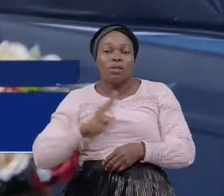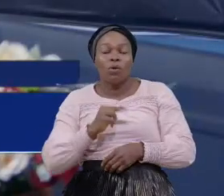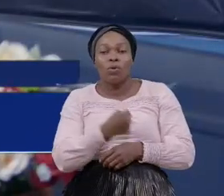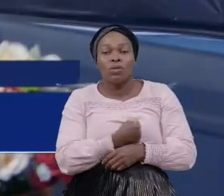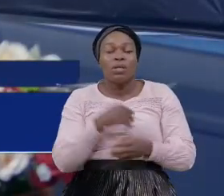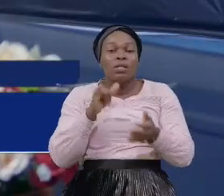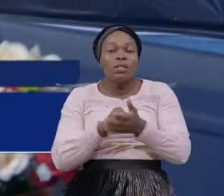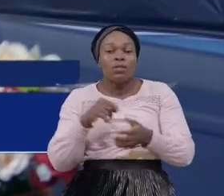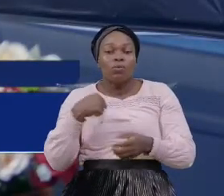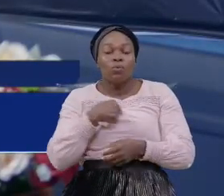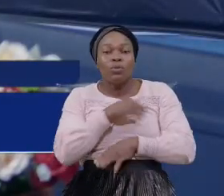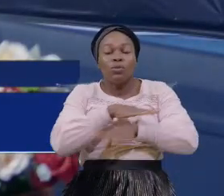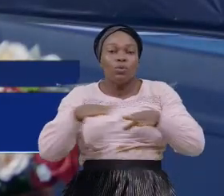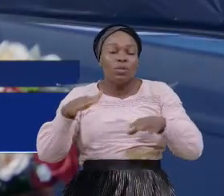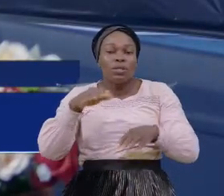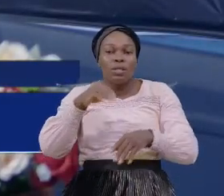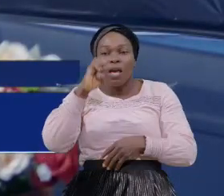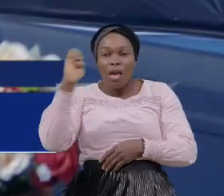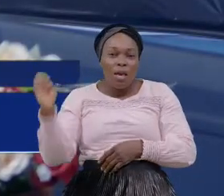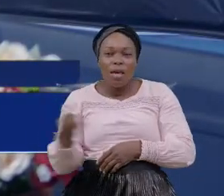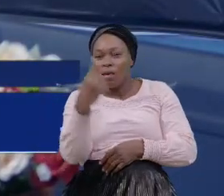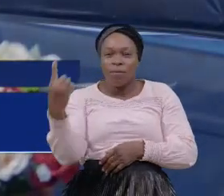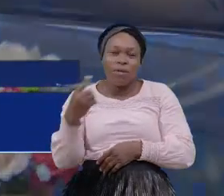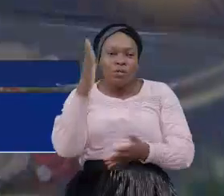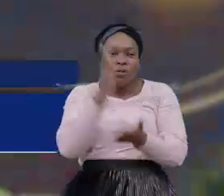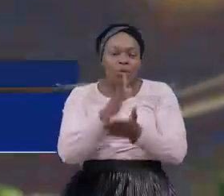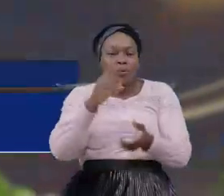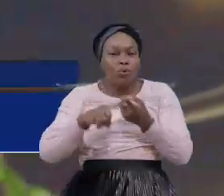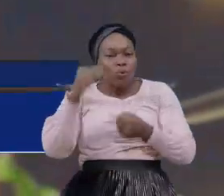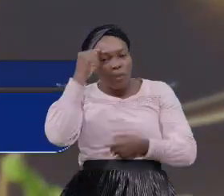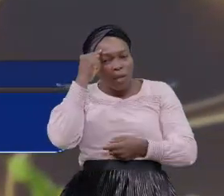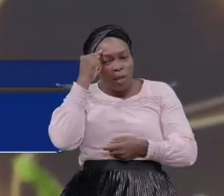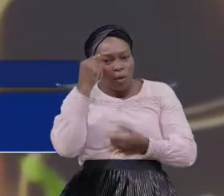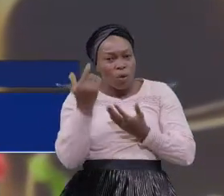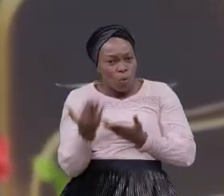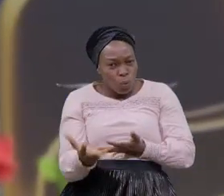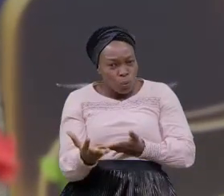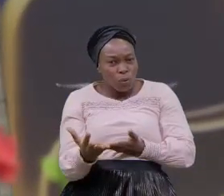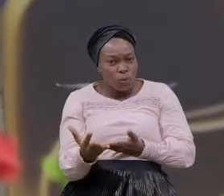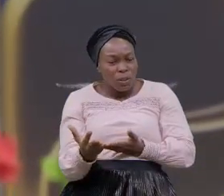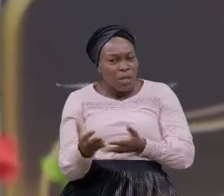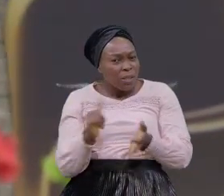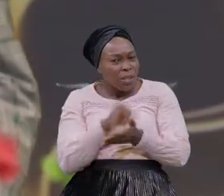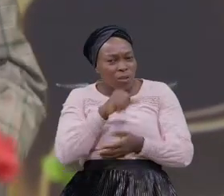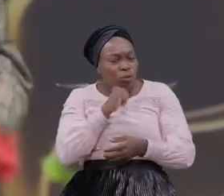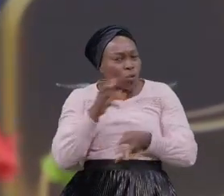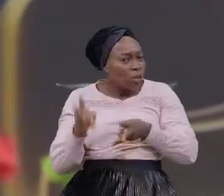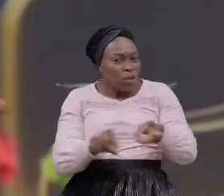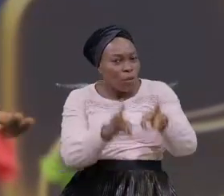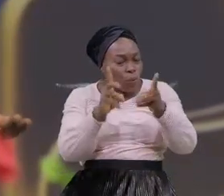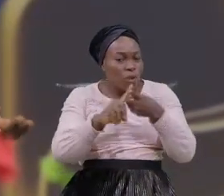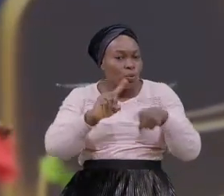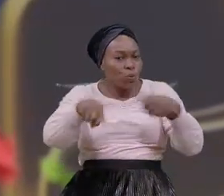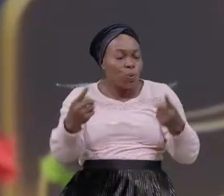ever stop and think, hold on, hold on. That's not the direction I want to go. Hold on. That's not